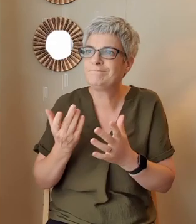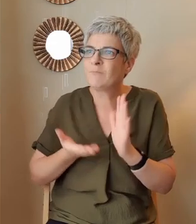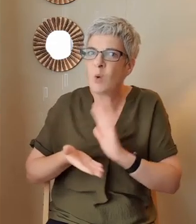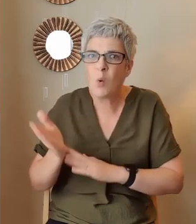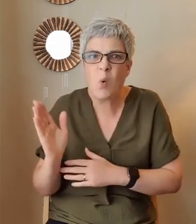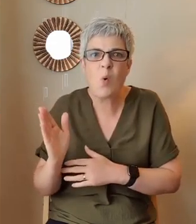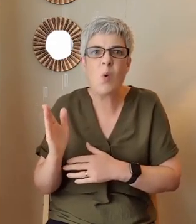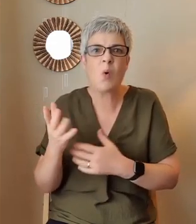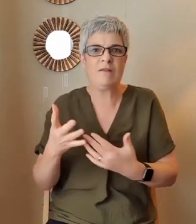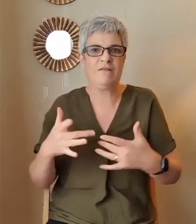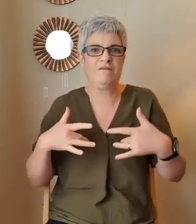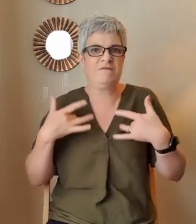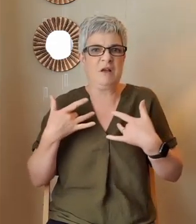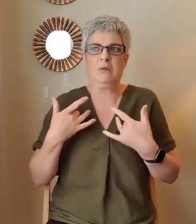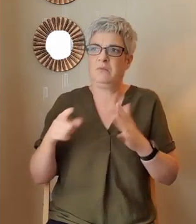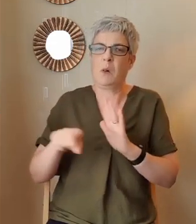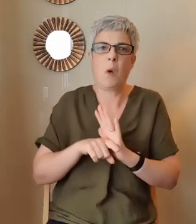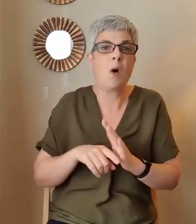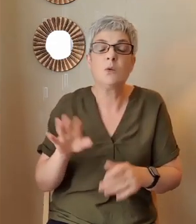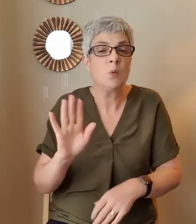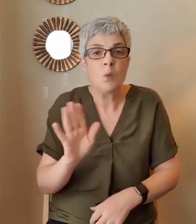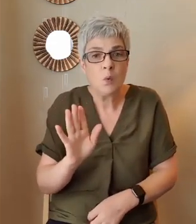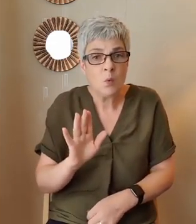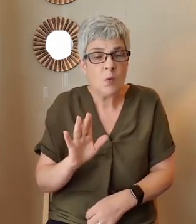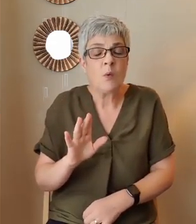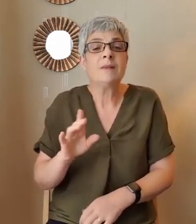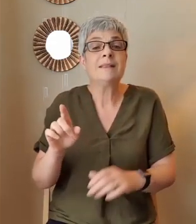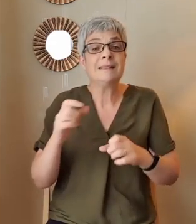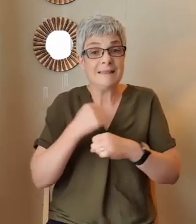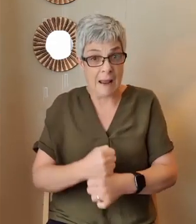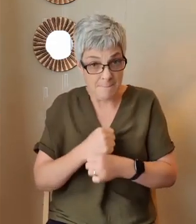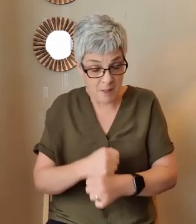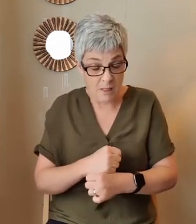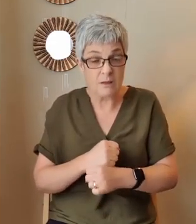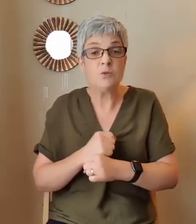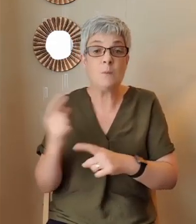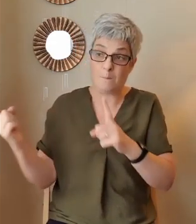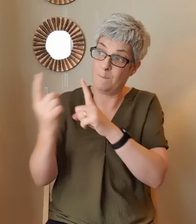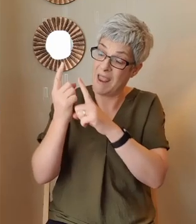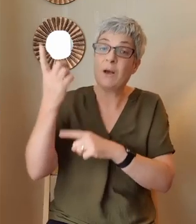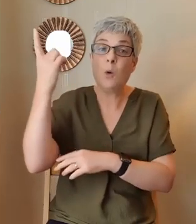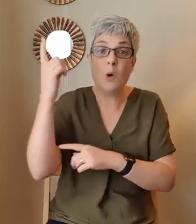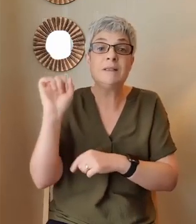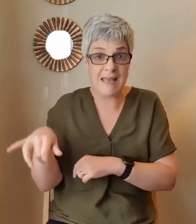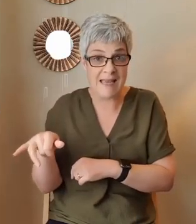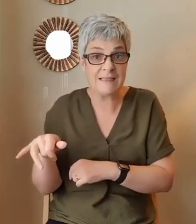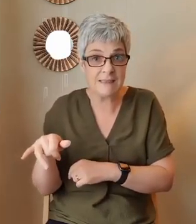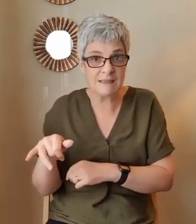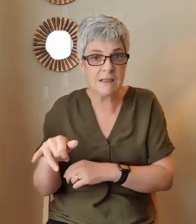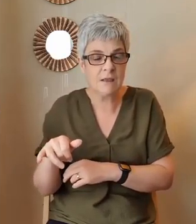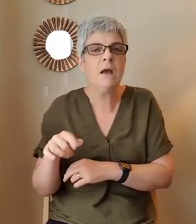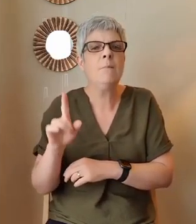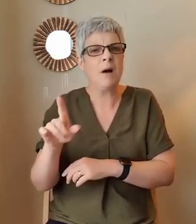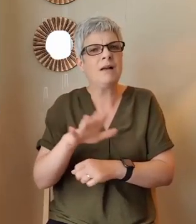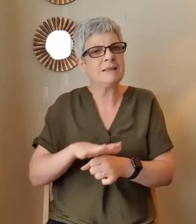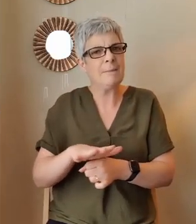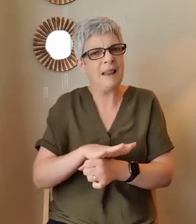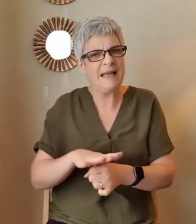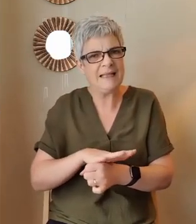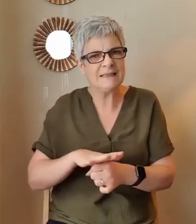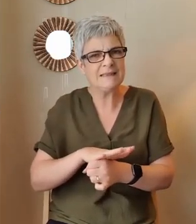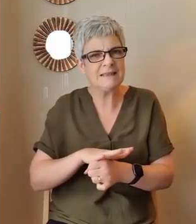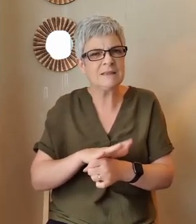sense of awe. The temple was the place where you met God, been met with God. But it was the place, it was